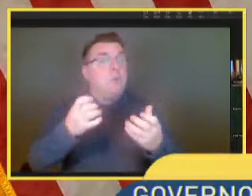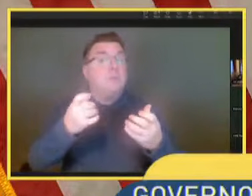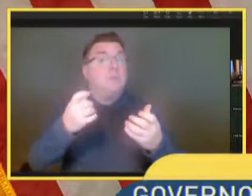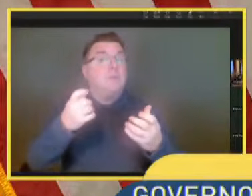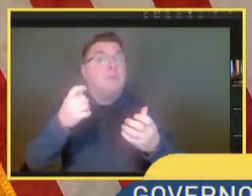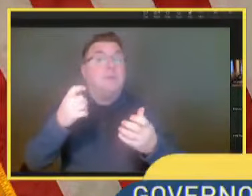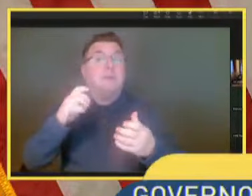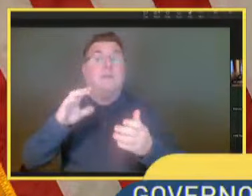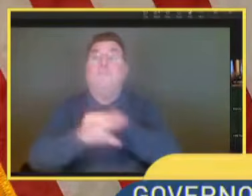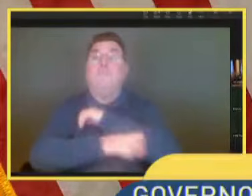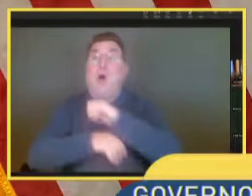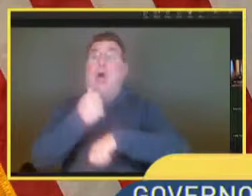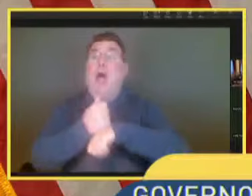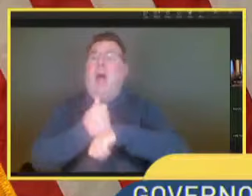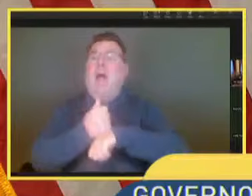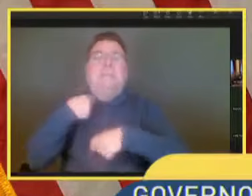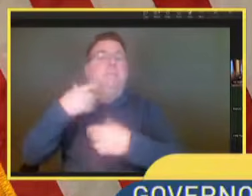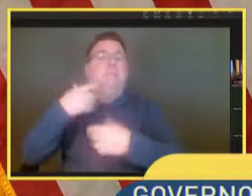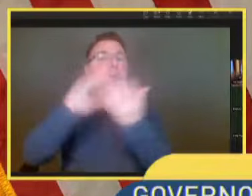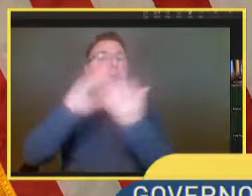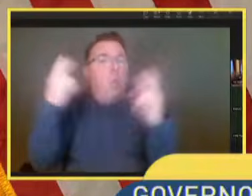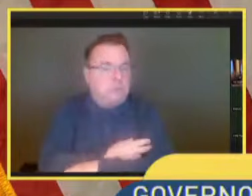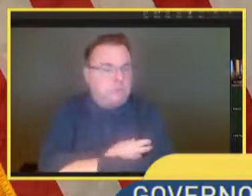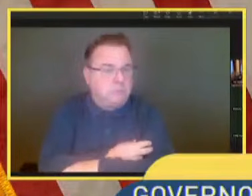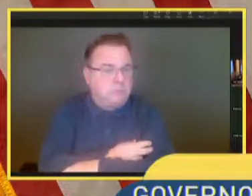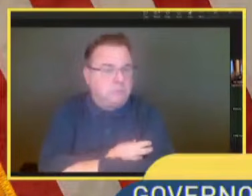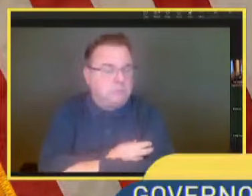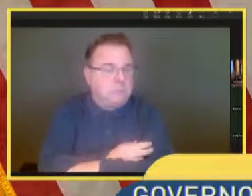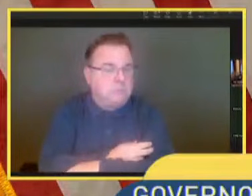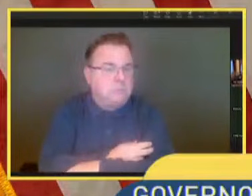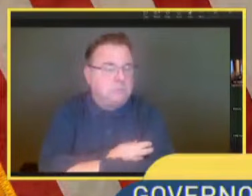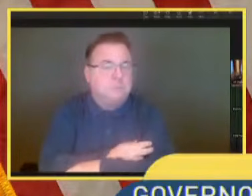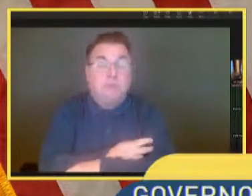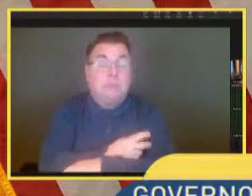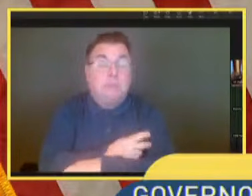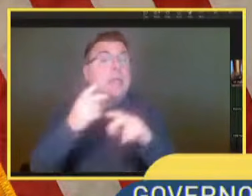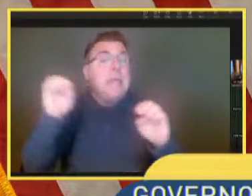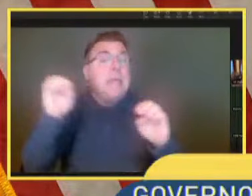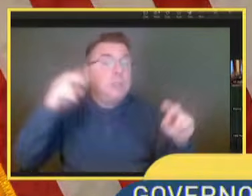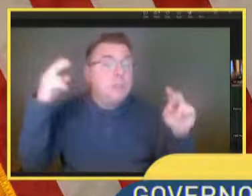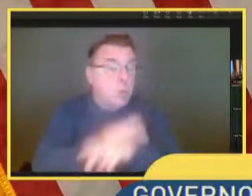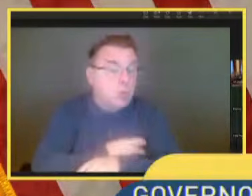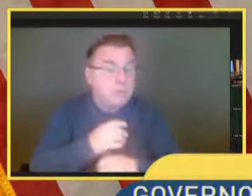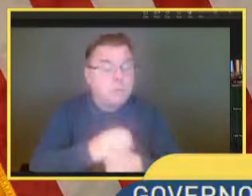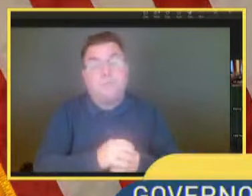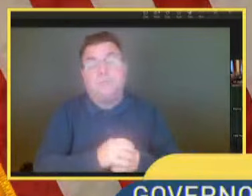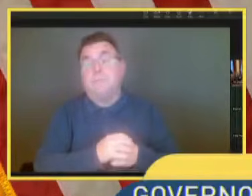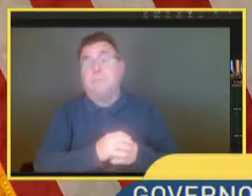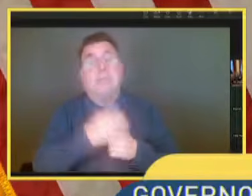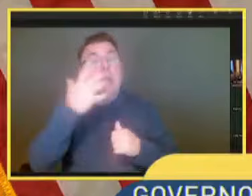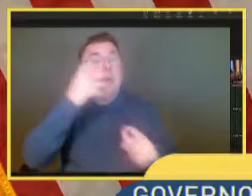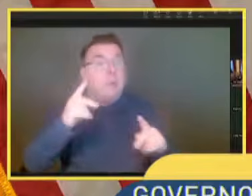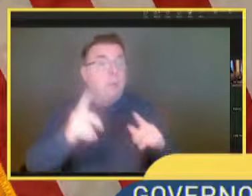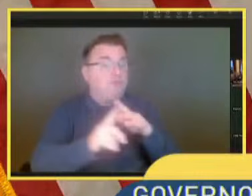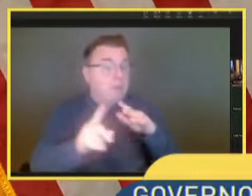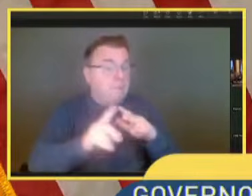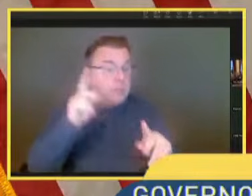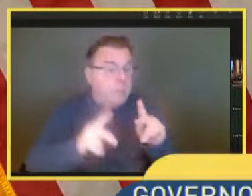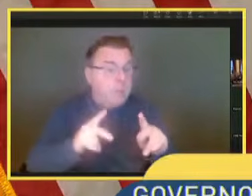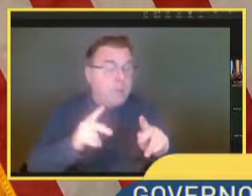time, and we have obviously reached a new level of crisis. Issues impacting immigrants and refugees are changing every